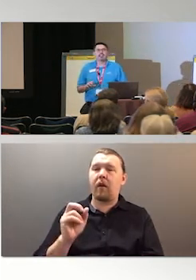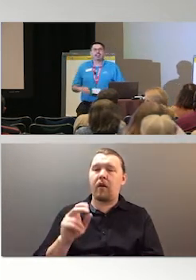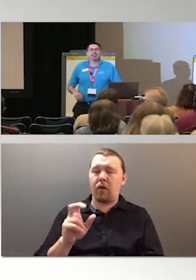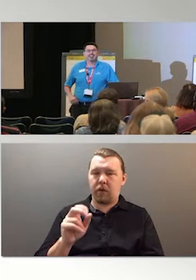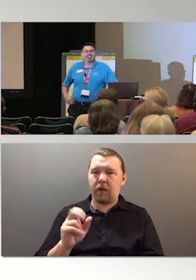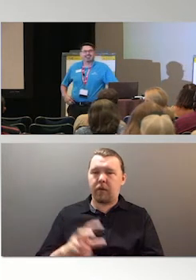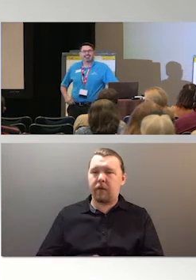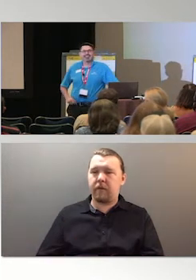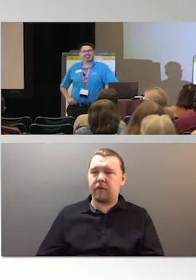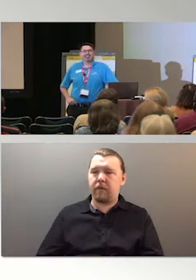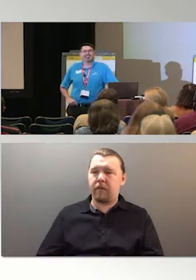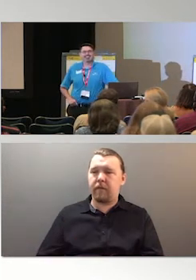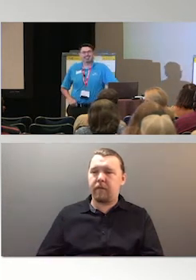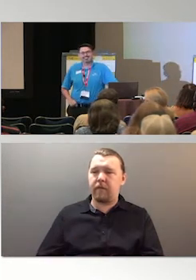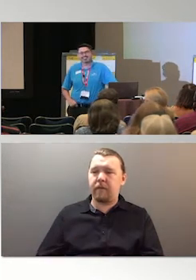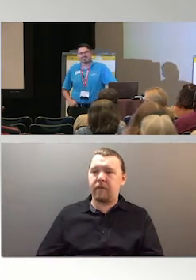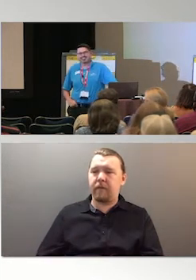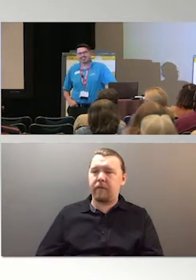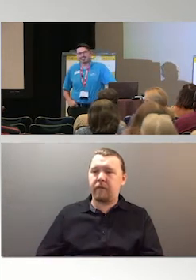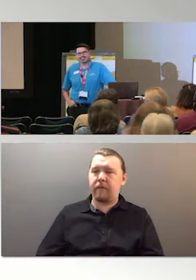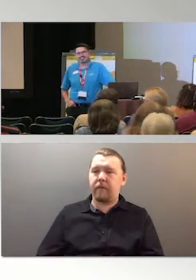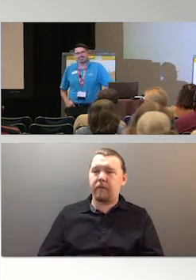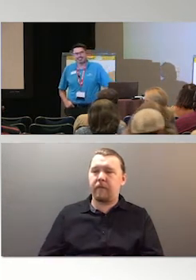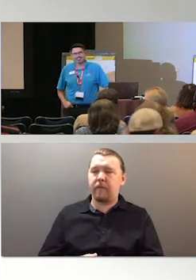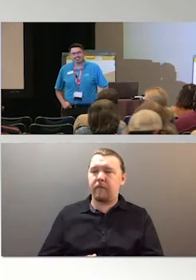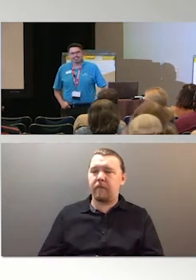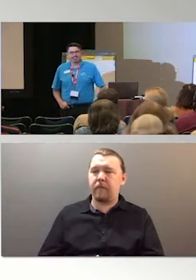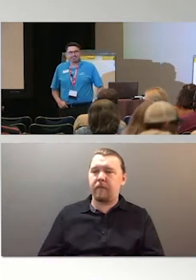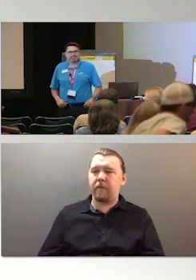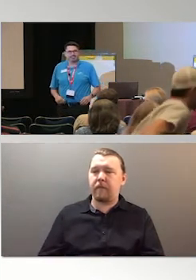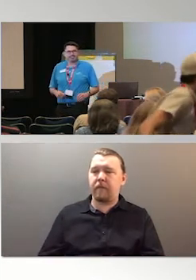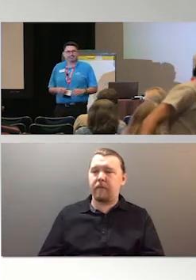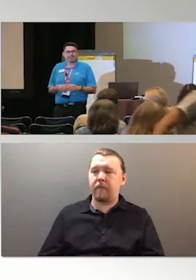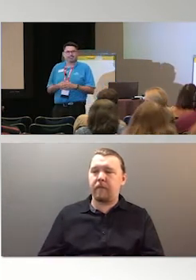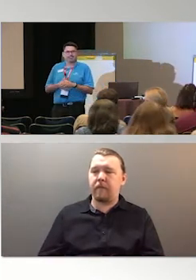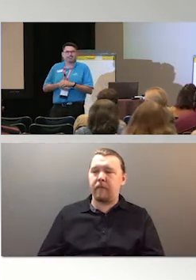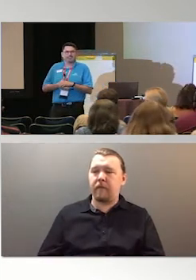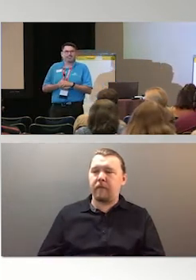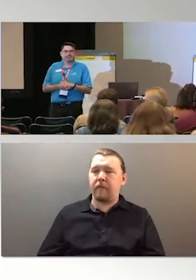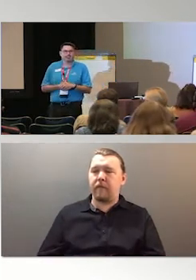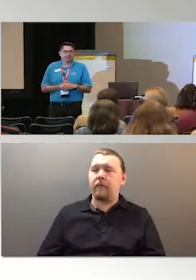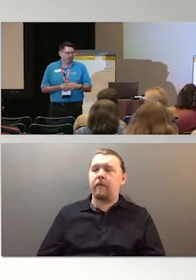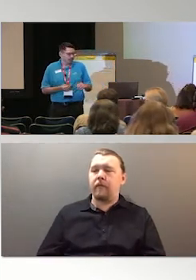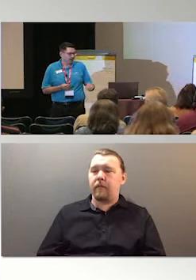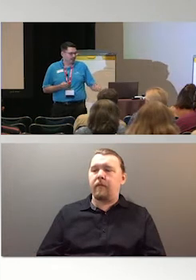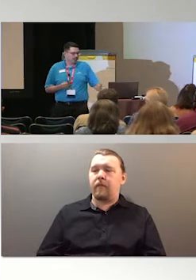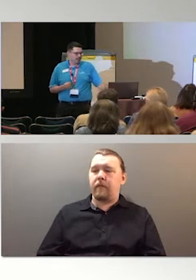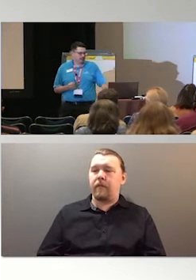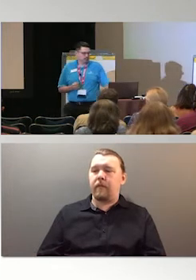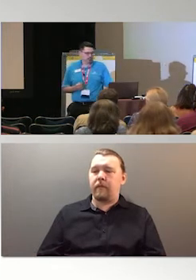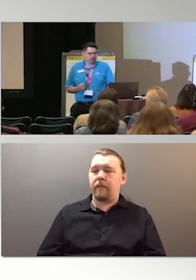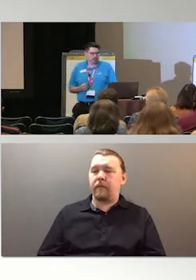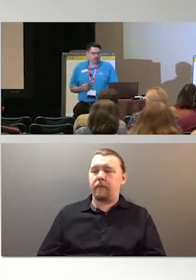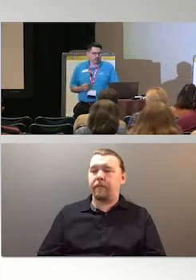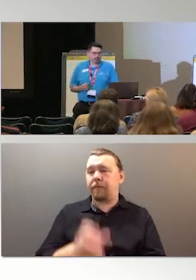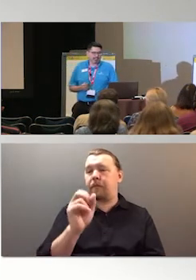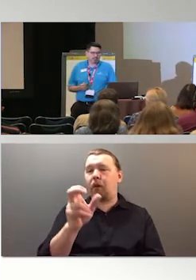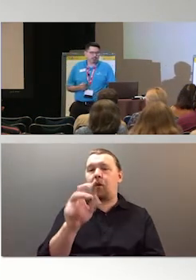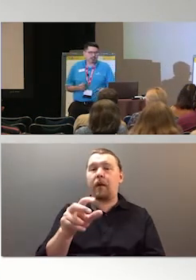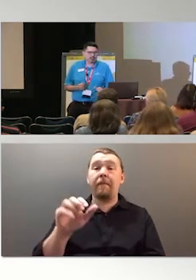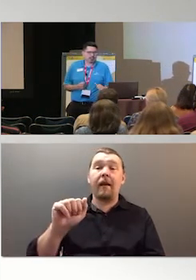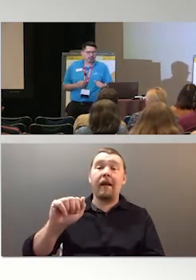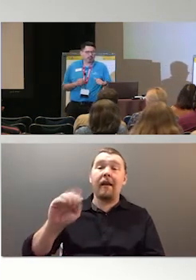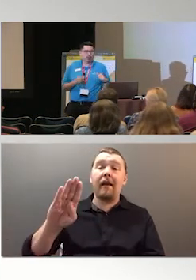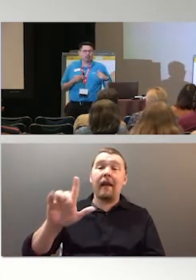Between an ABLE account and an account for a special needs trust? Okay. So an